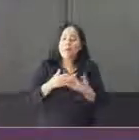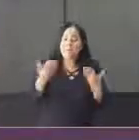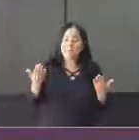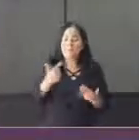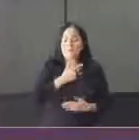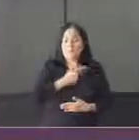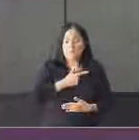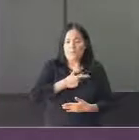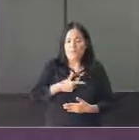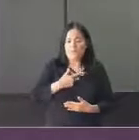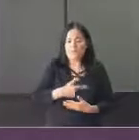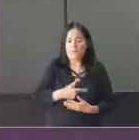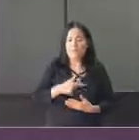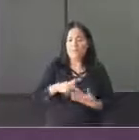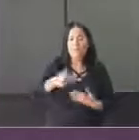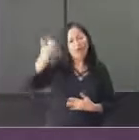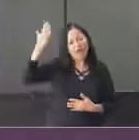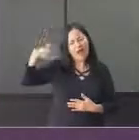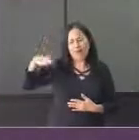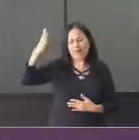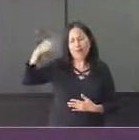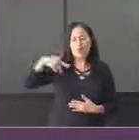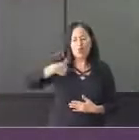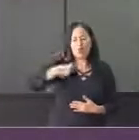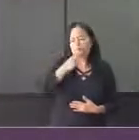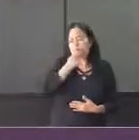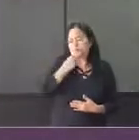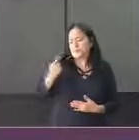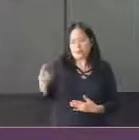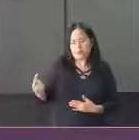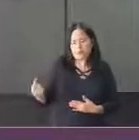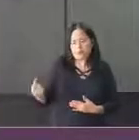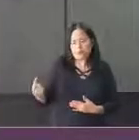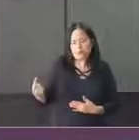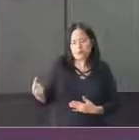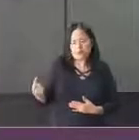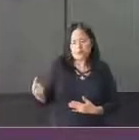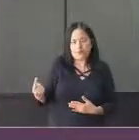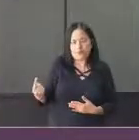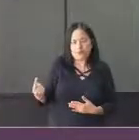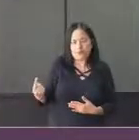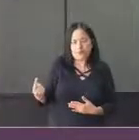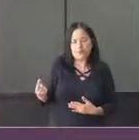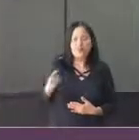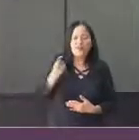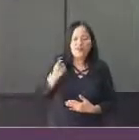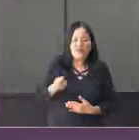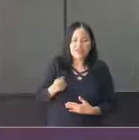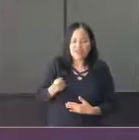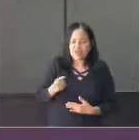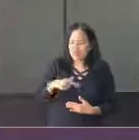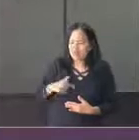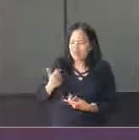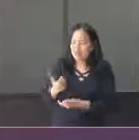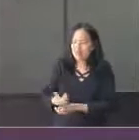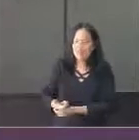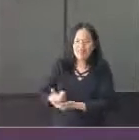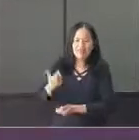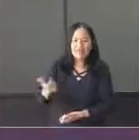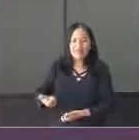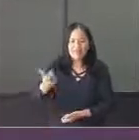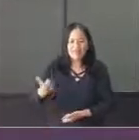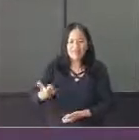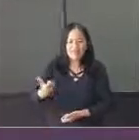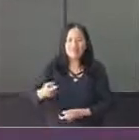and to close my comments, when I was a child, it was taught that if you depend economically,